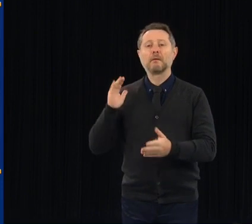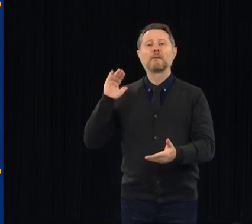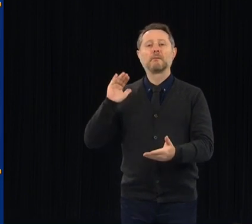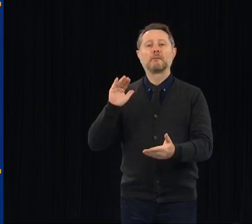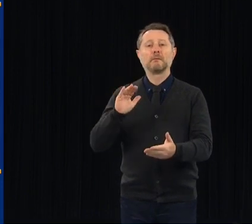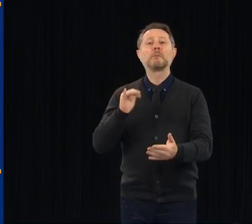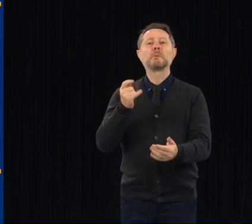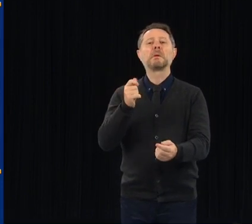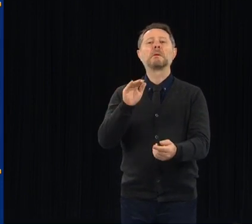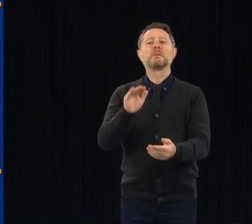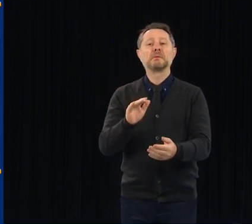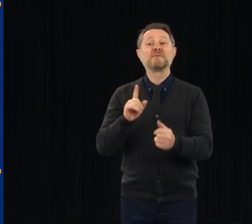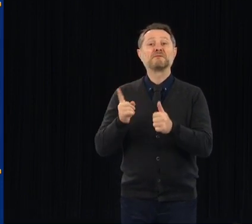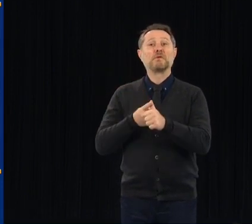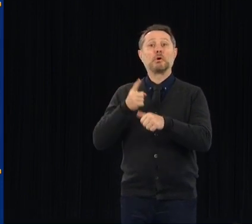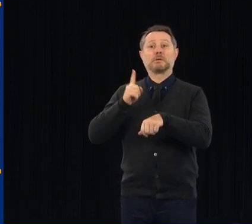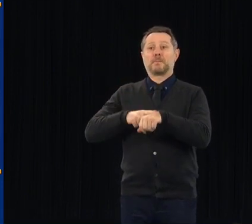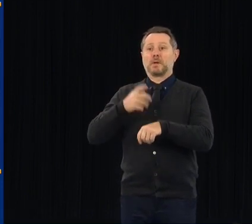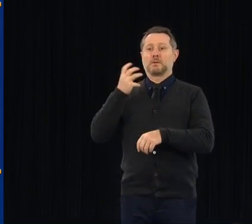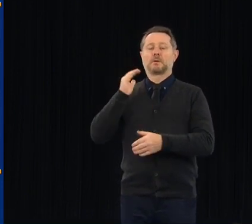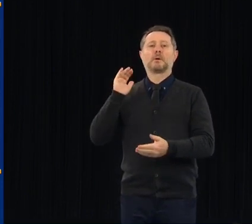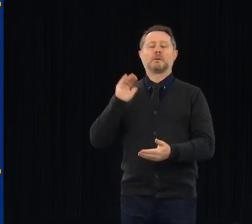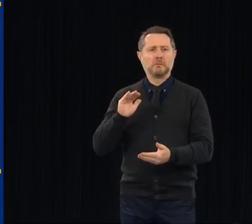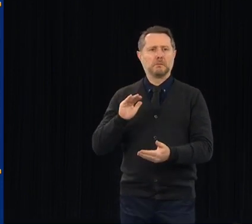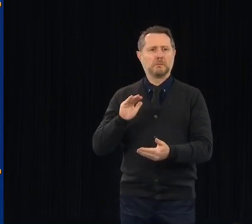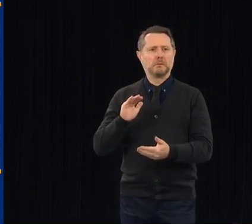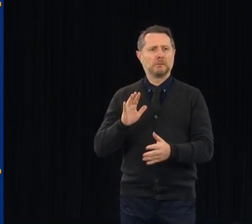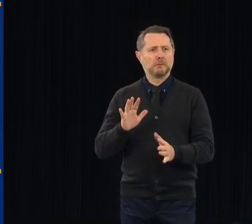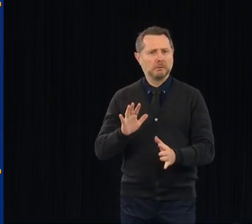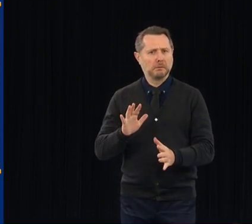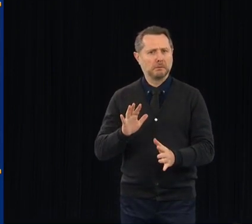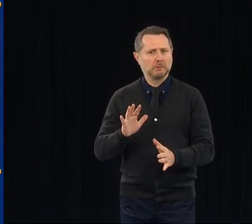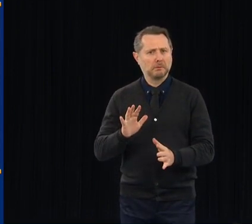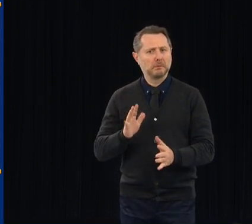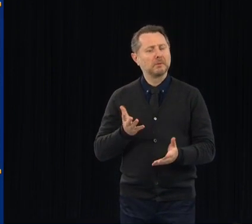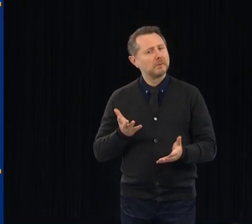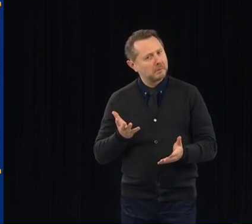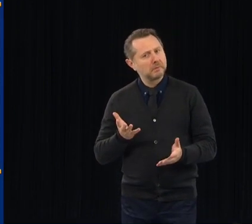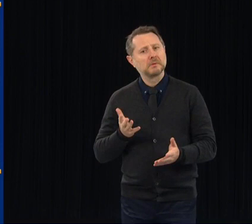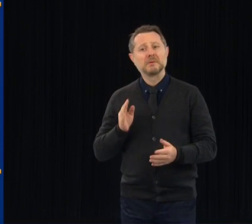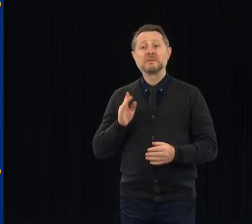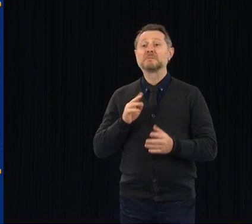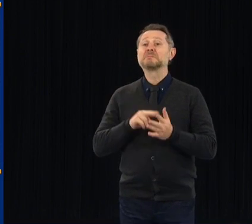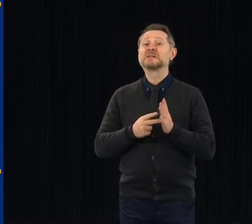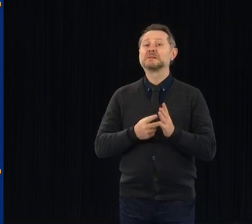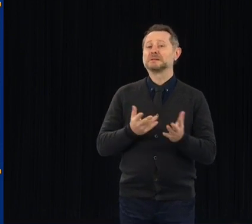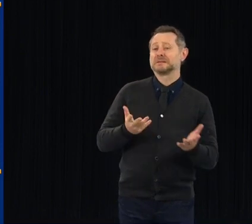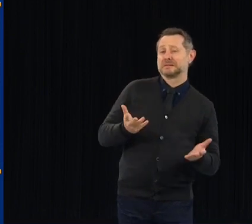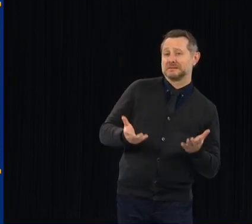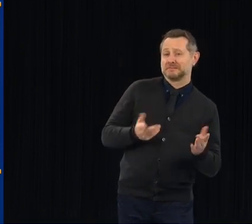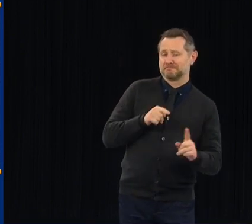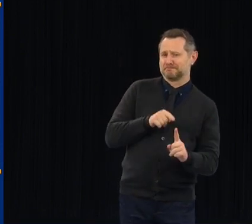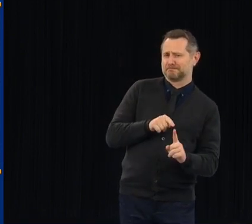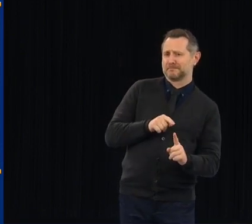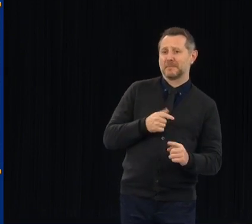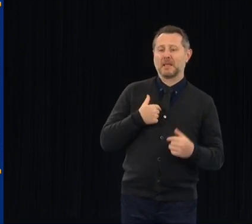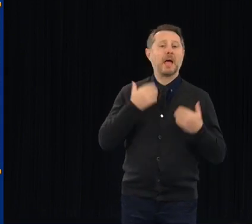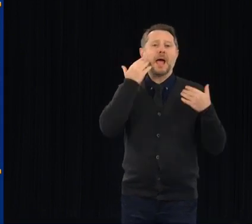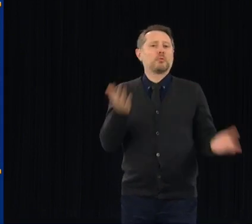the first time. What is the significance of that? It's too early to